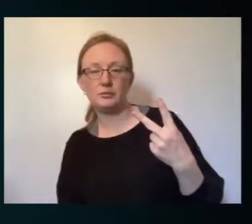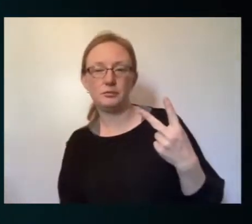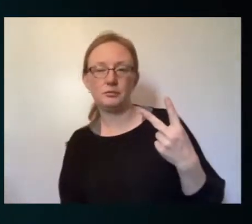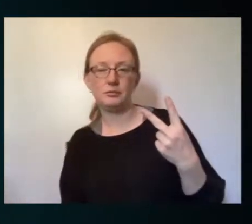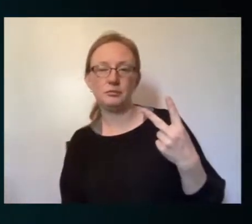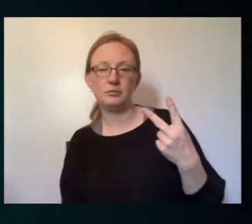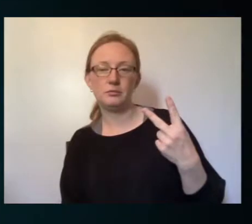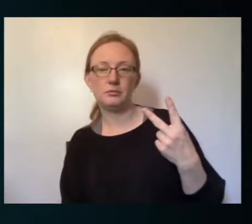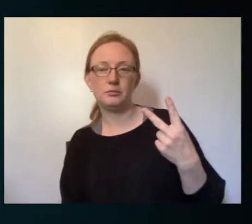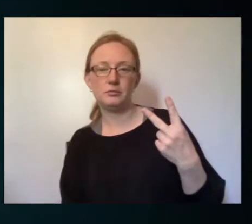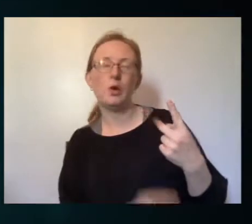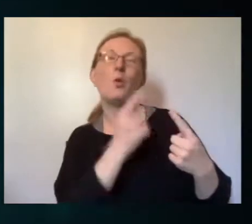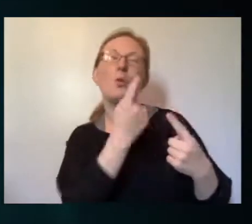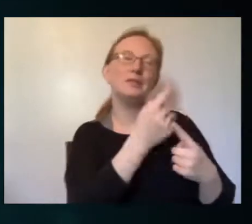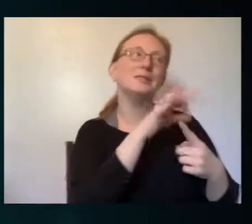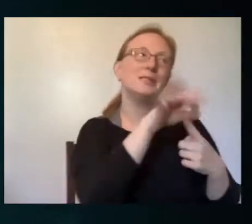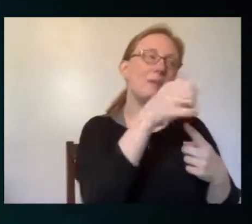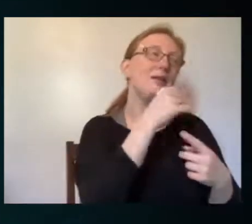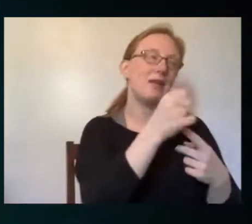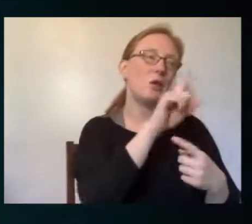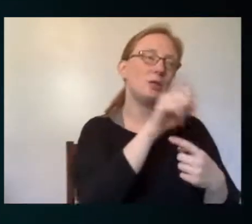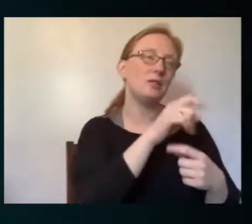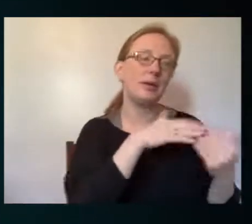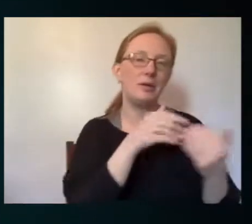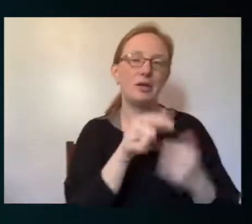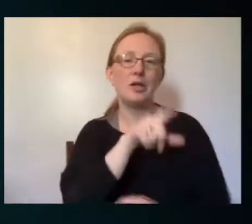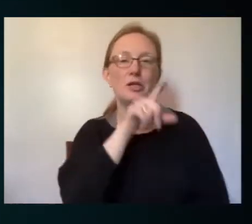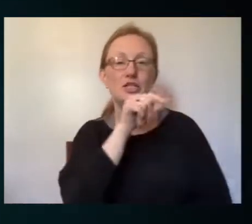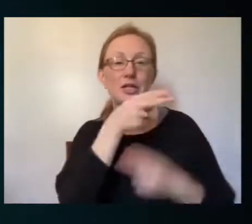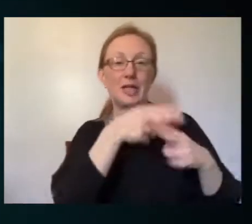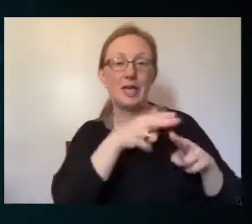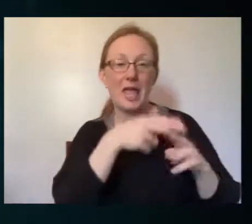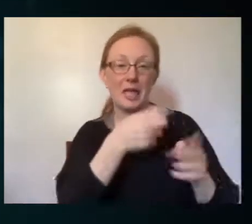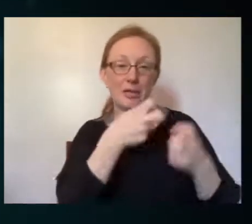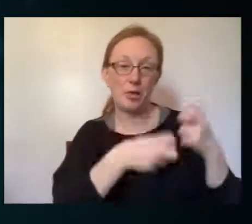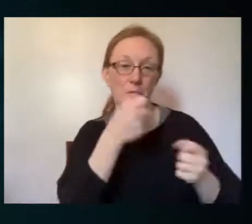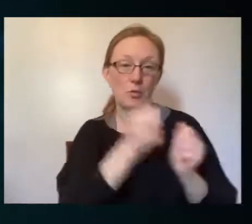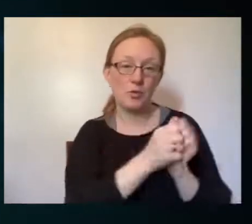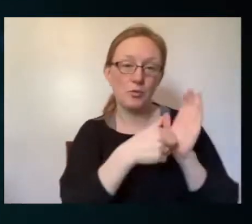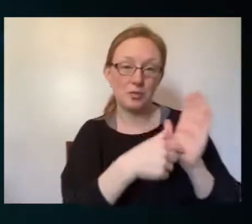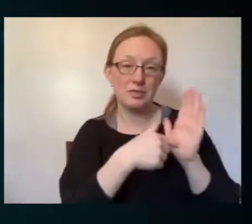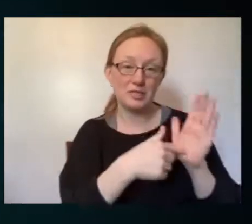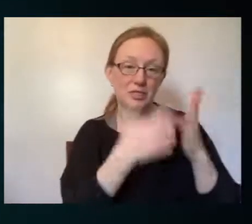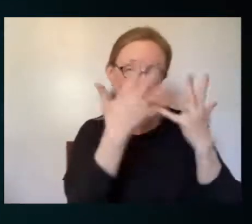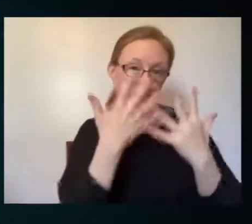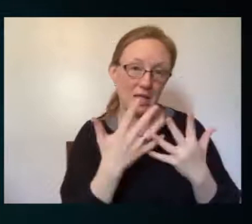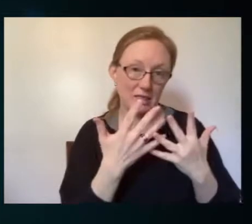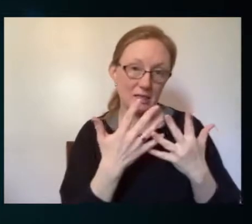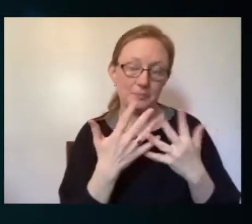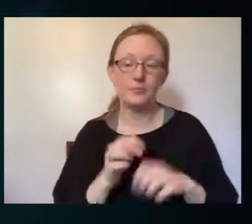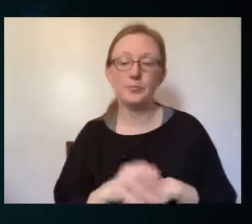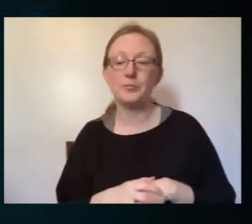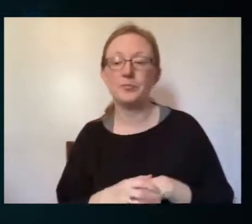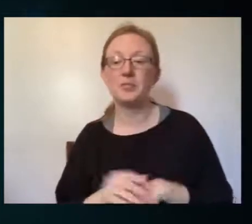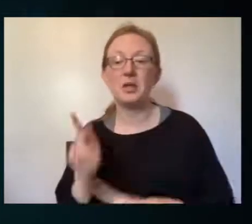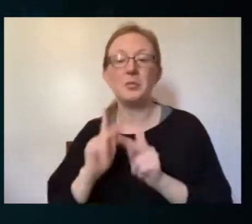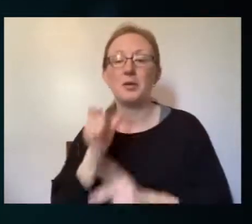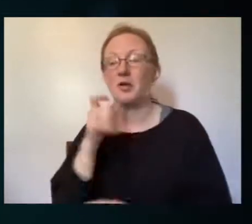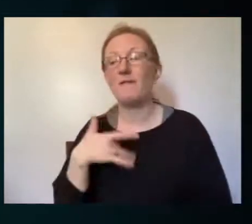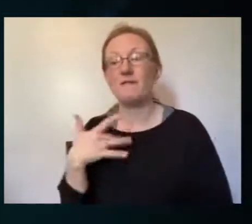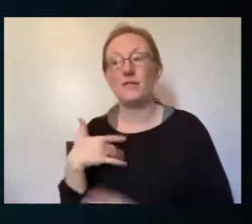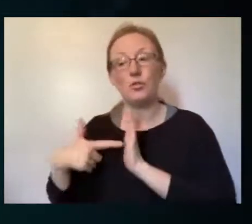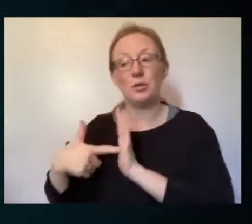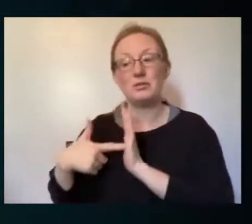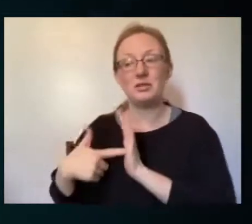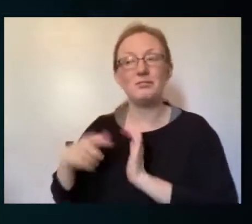One actually, sorry, is a statement, not a question. There's a chicken egg issue with representation, sadly. When people don't feel represented,